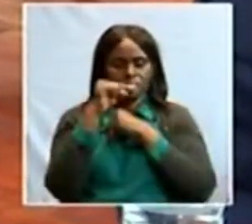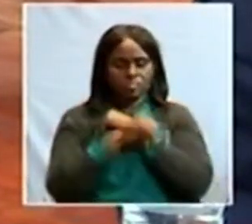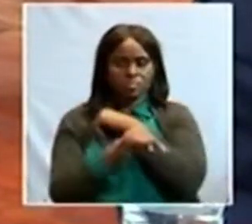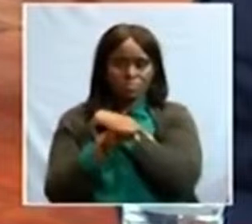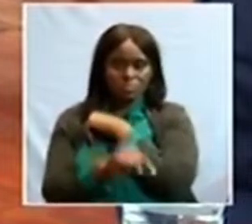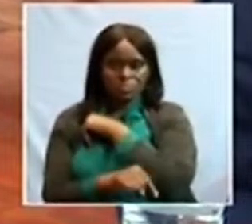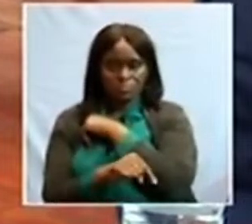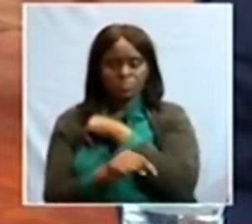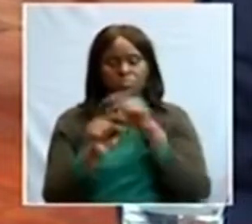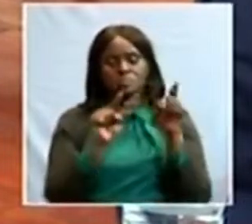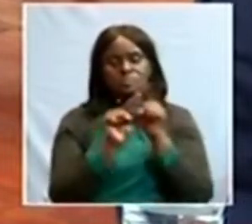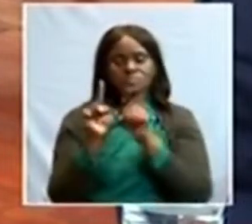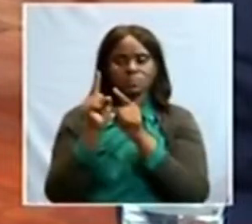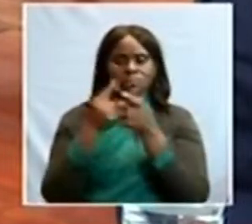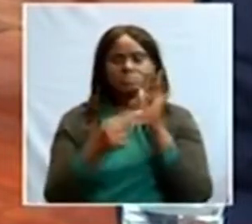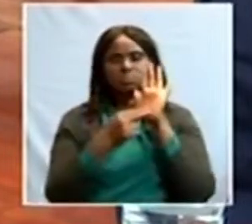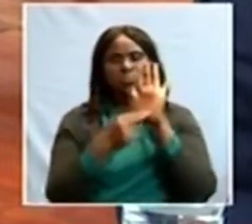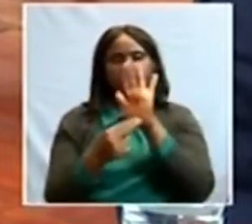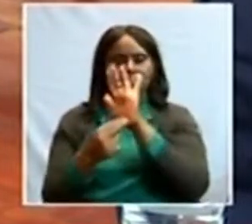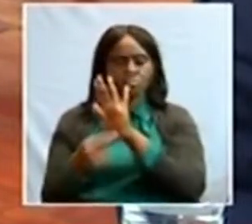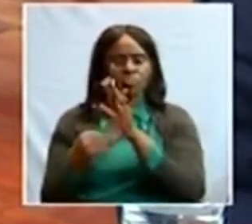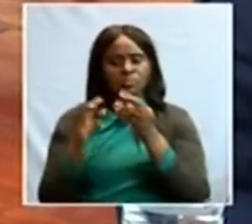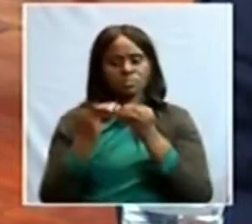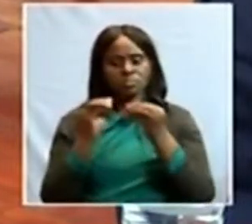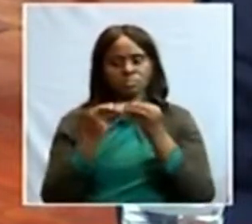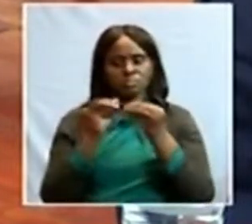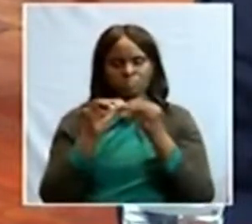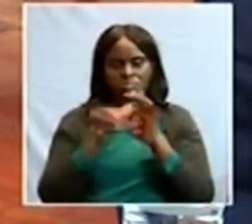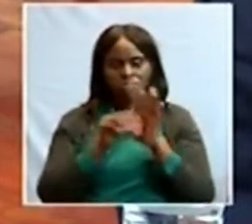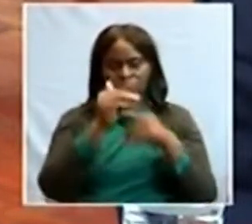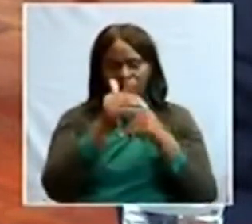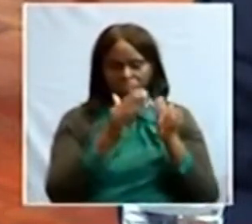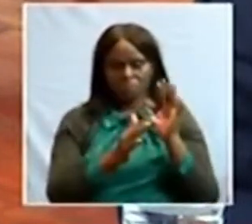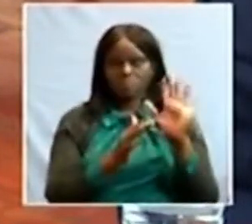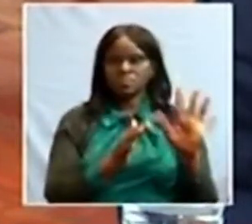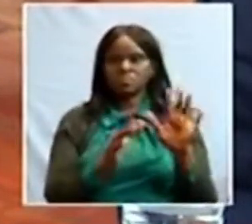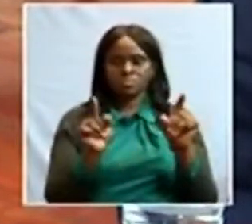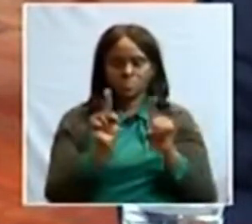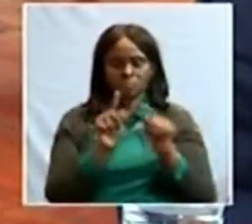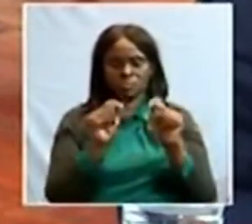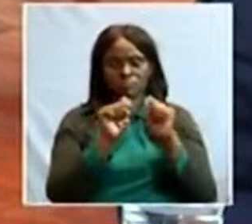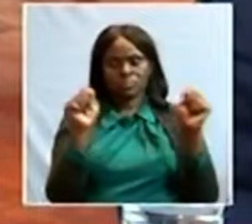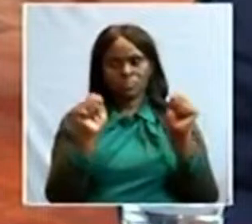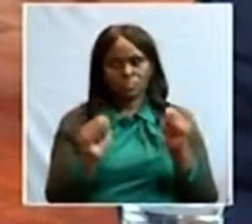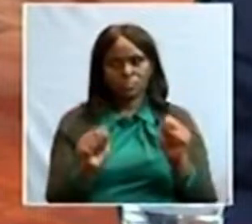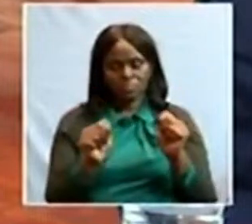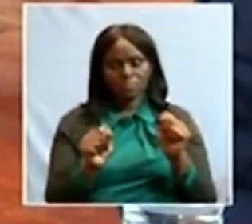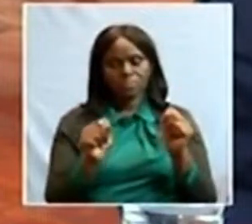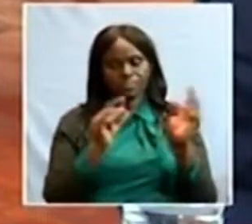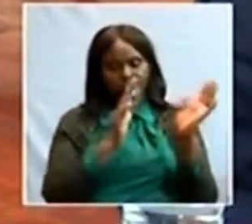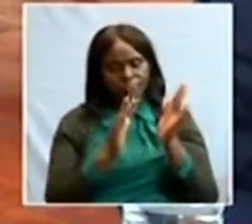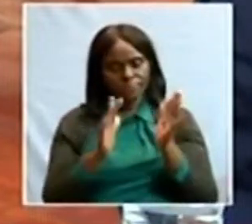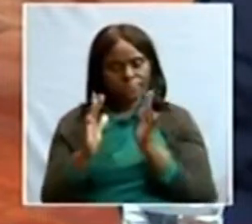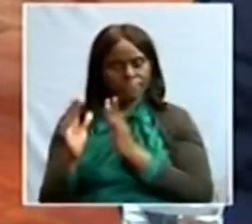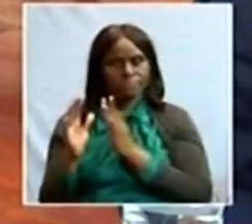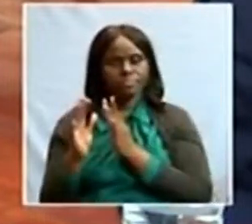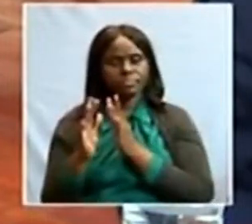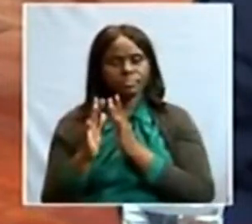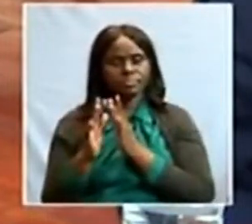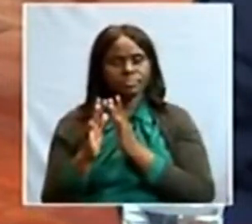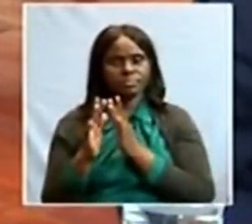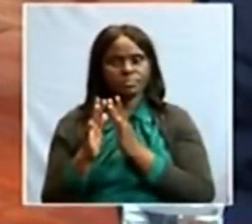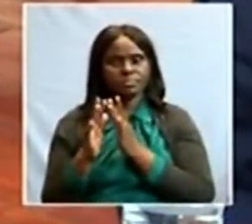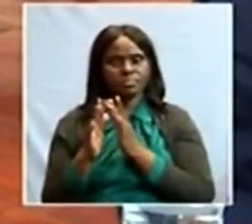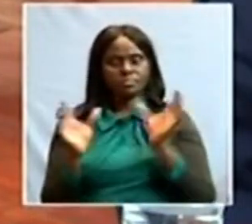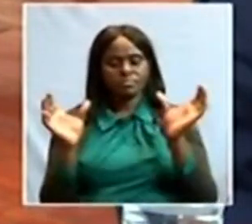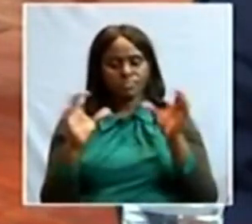are also appearing at, in the box there, the table. Remedial measures.